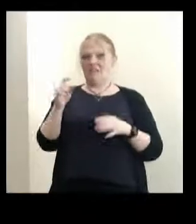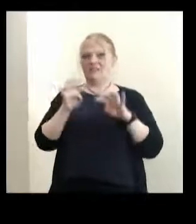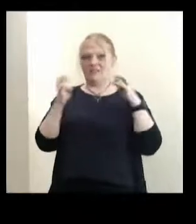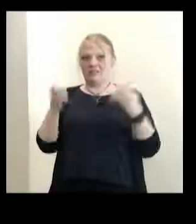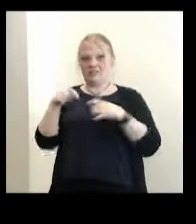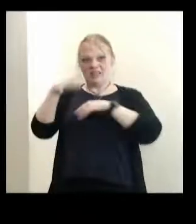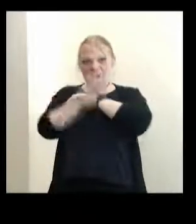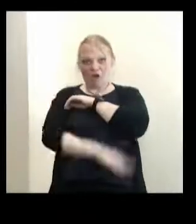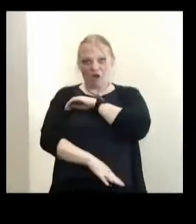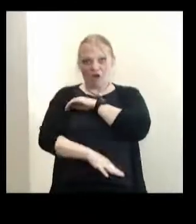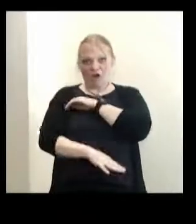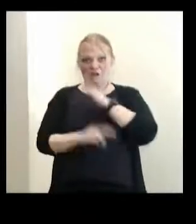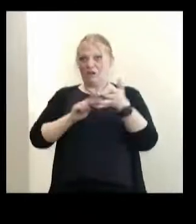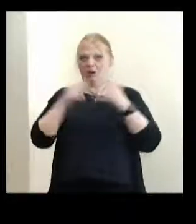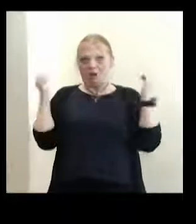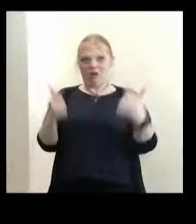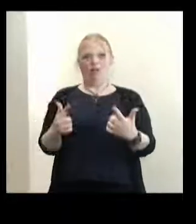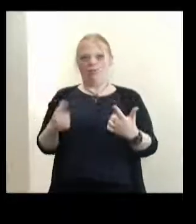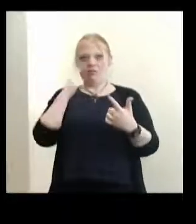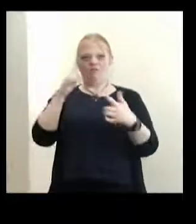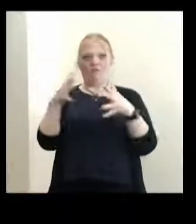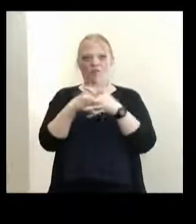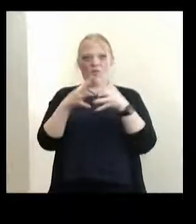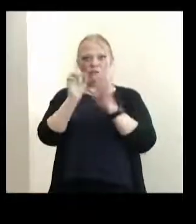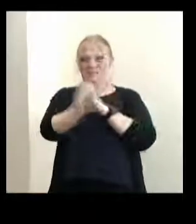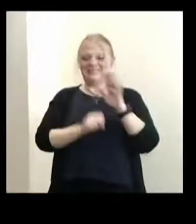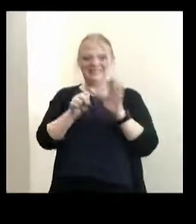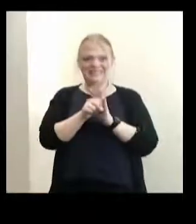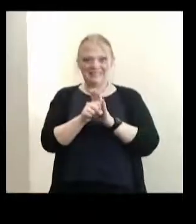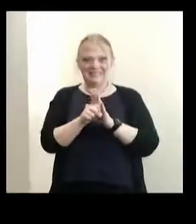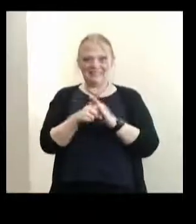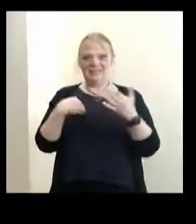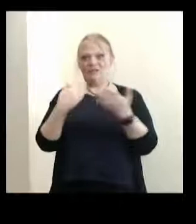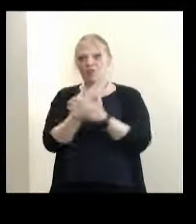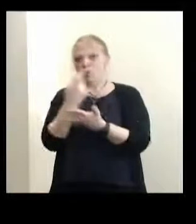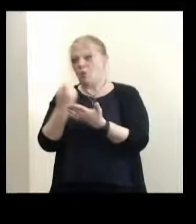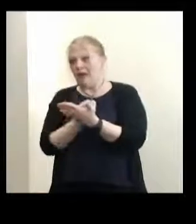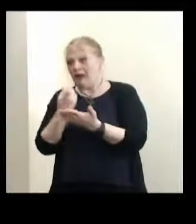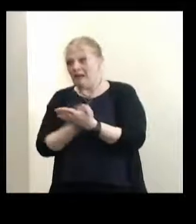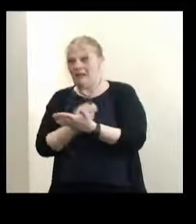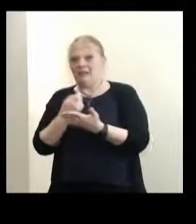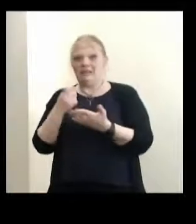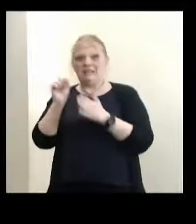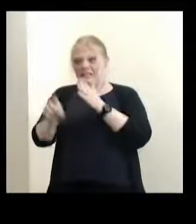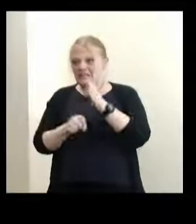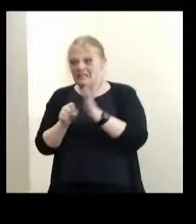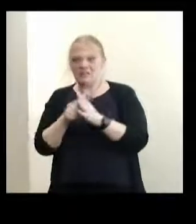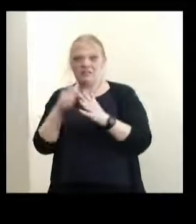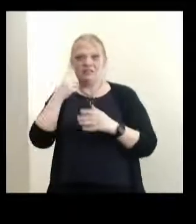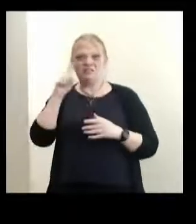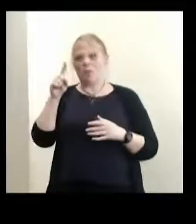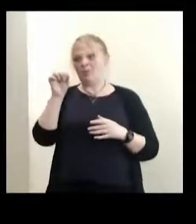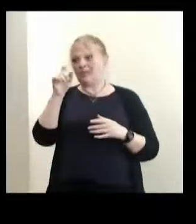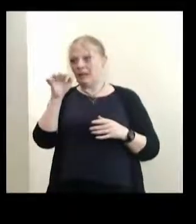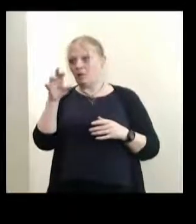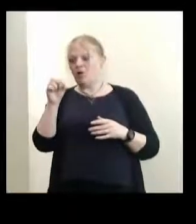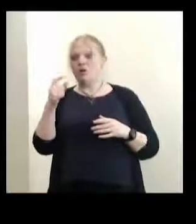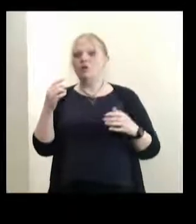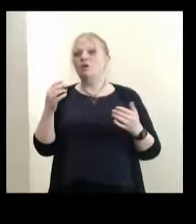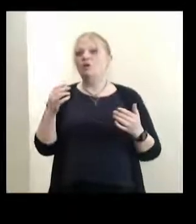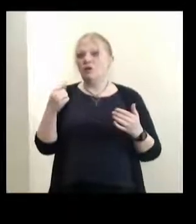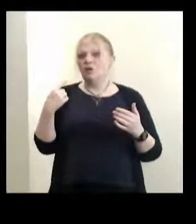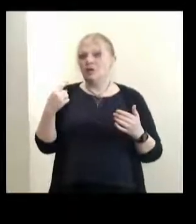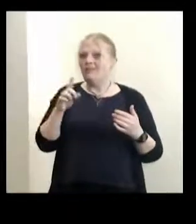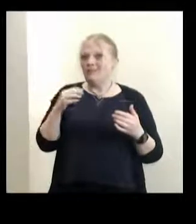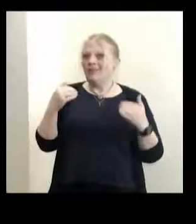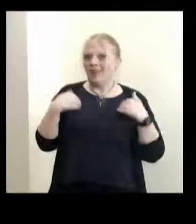So returning fans for the football season that the Bills have, the new hockey season that the Sabres have. There's a way to do this. We know there's a way